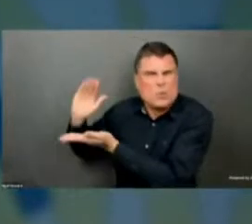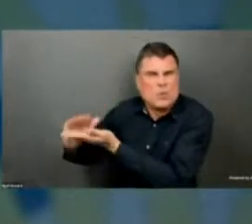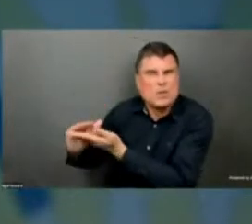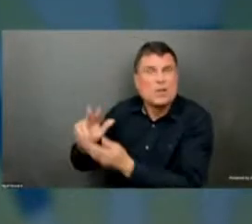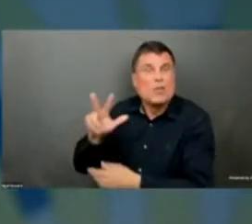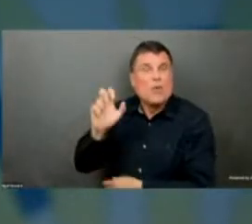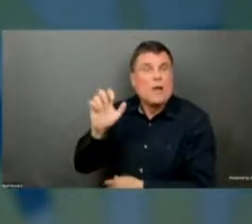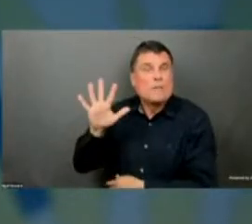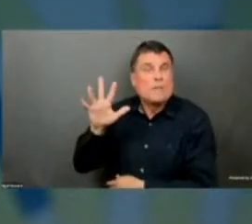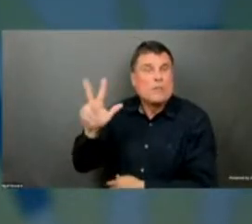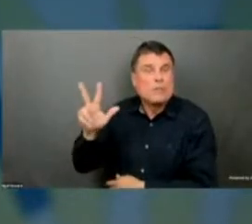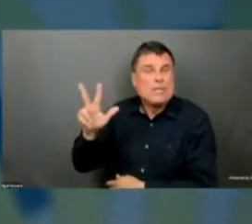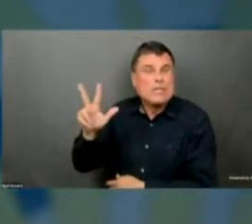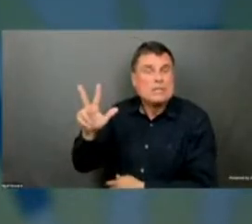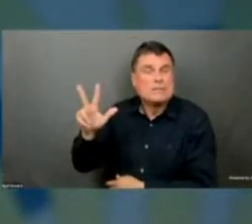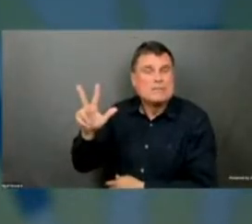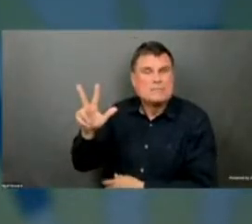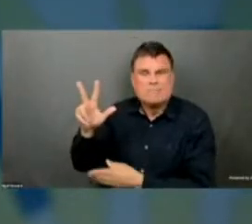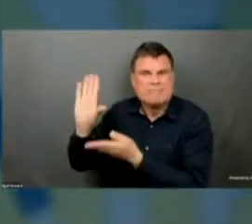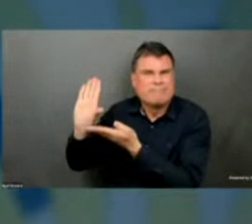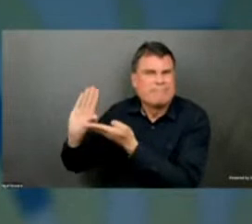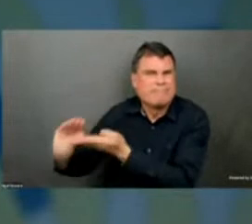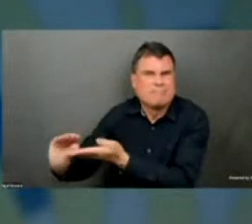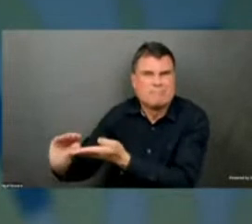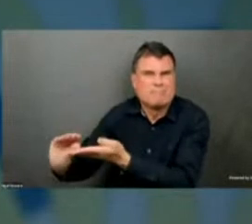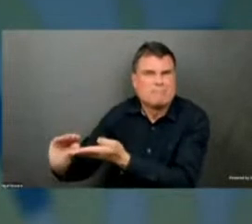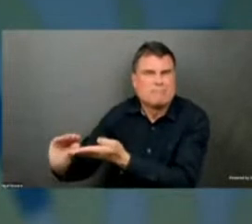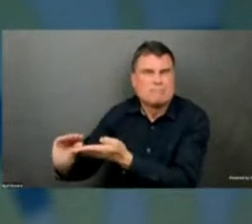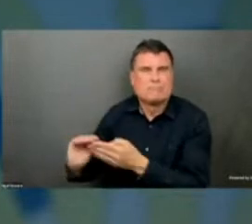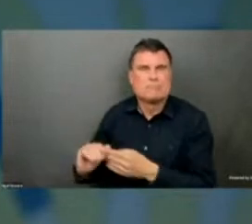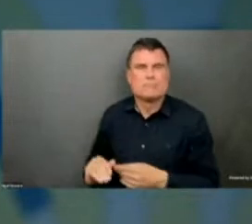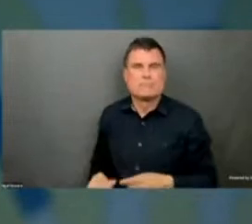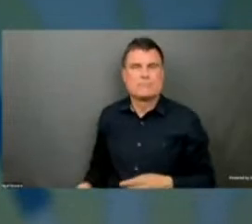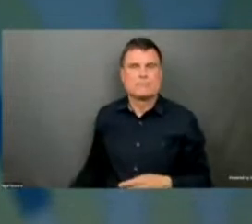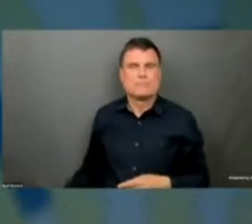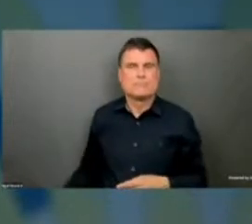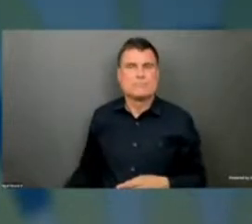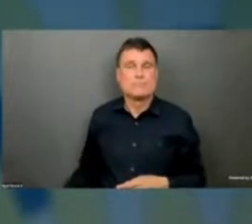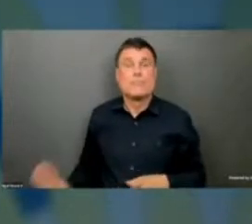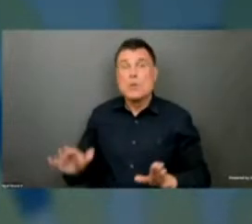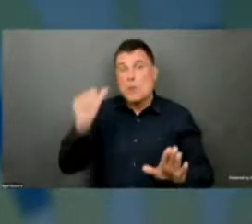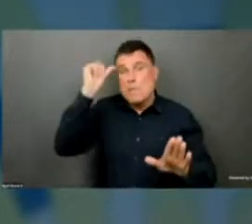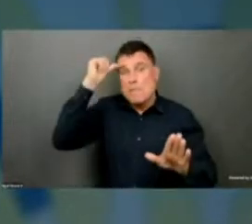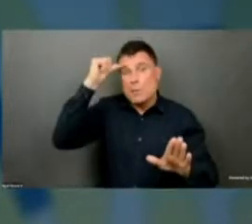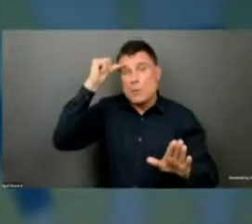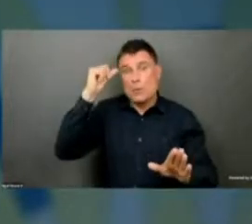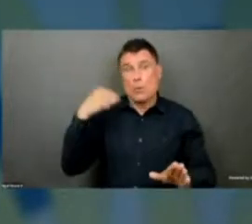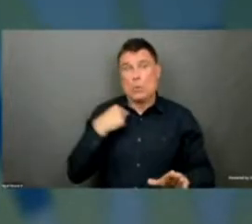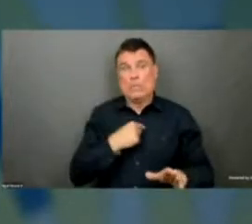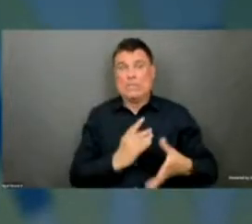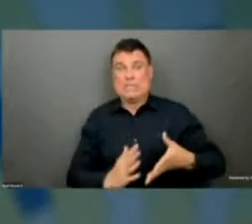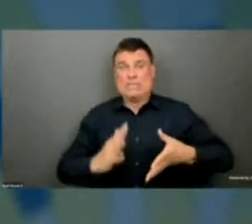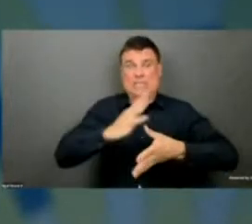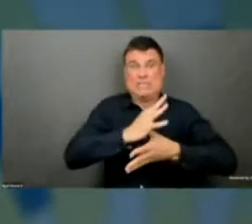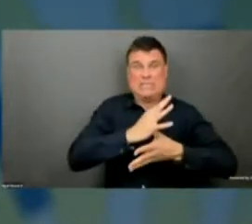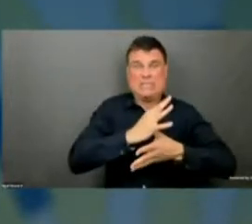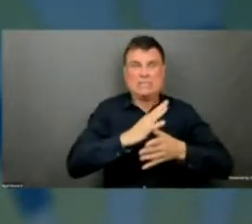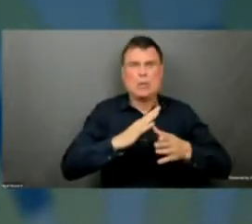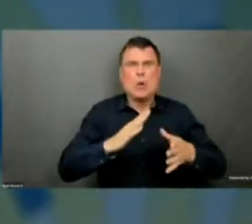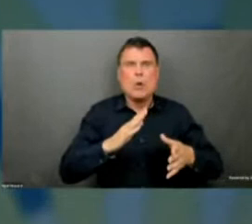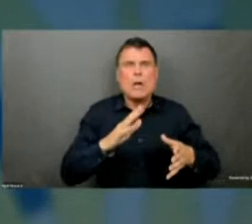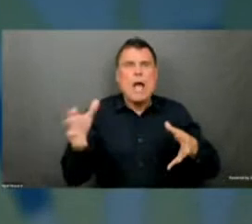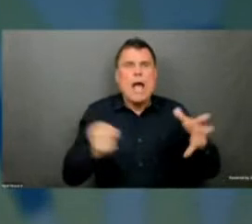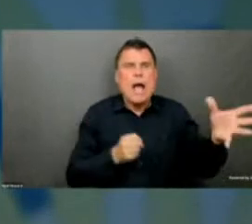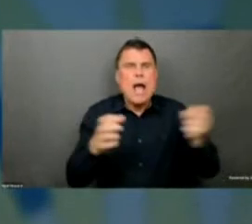that First Nations communities were prioritized for a variety of reasons to receive immunization, and for many of them, most